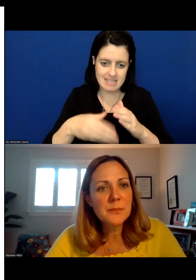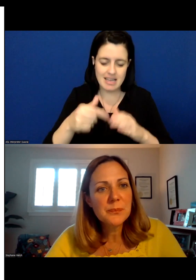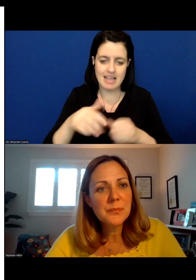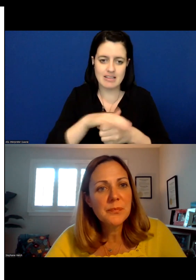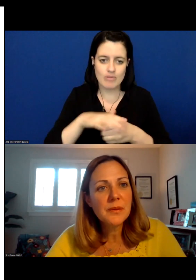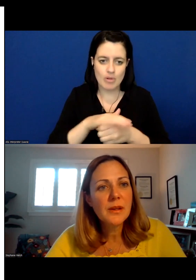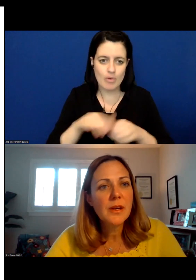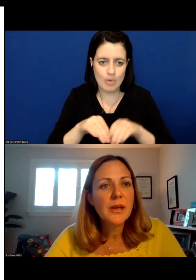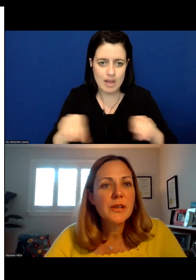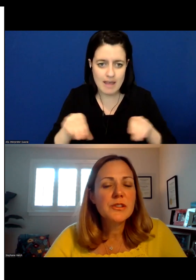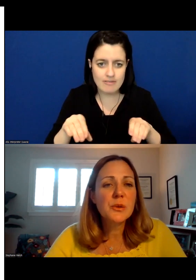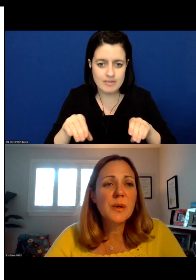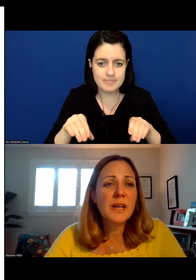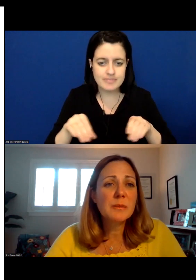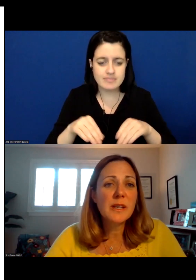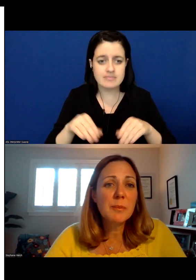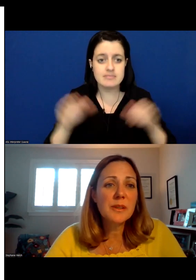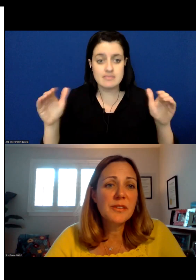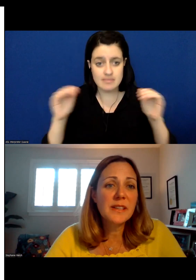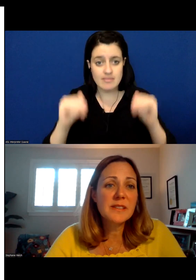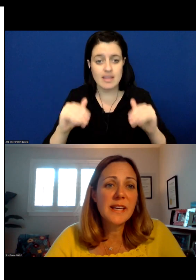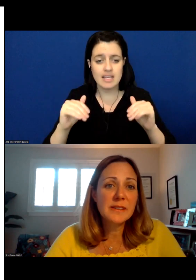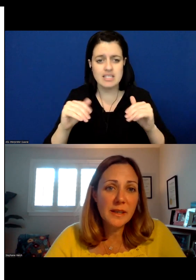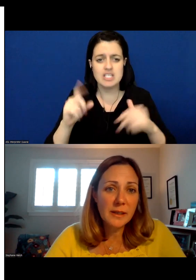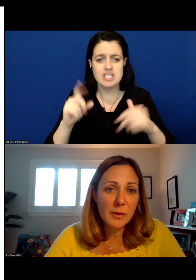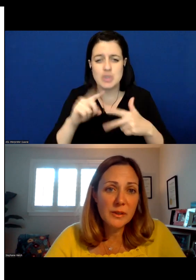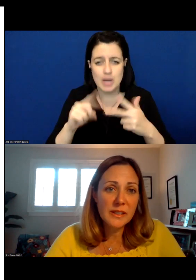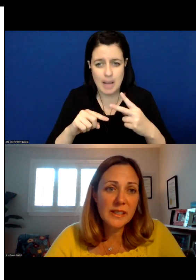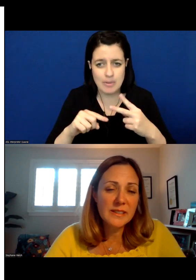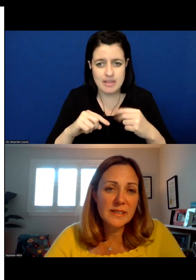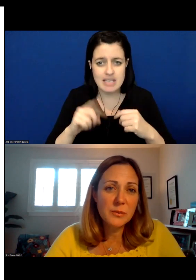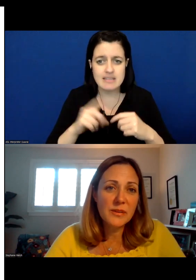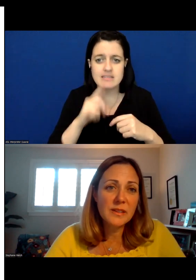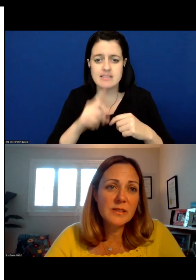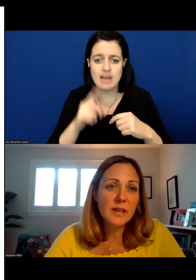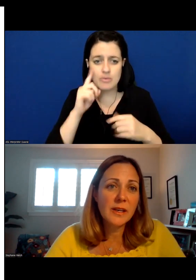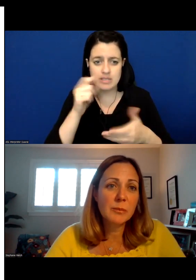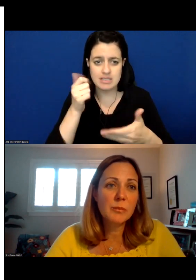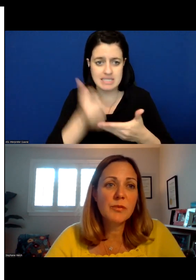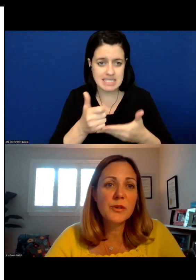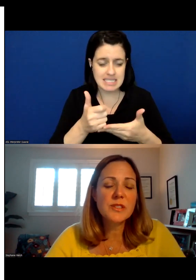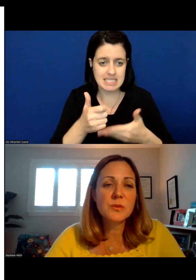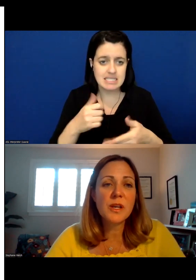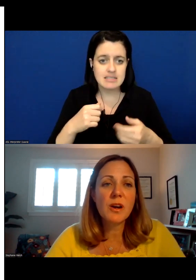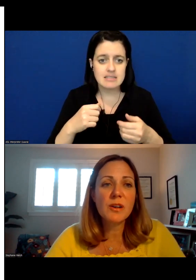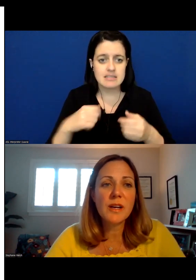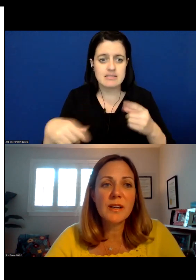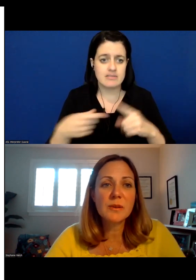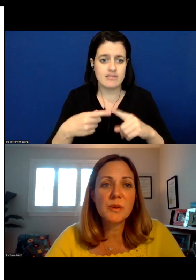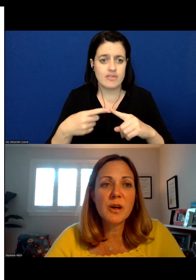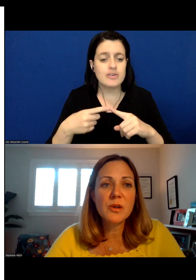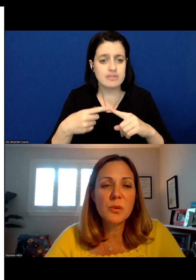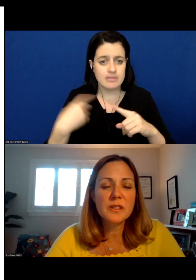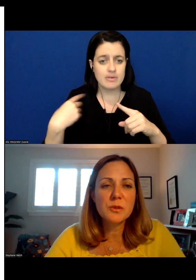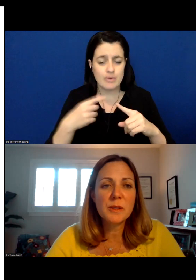slide. So a couple of things that are really going to assist with this. First is we